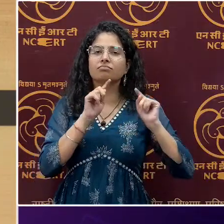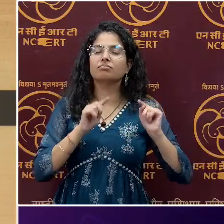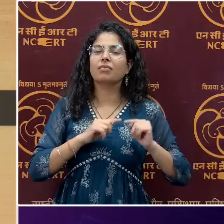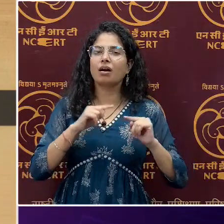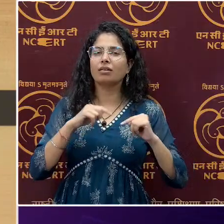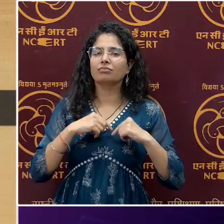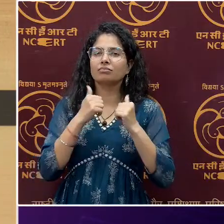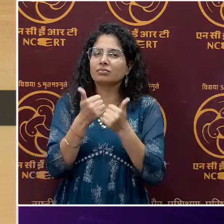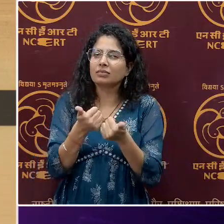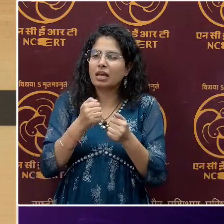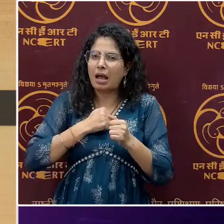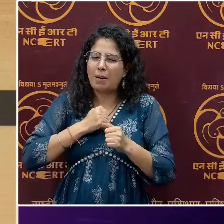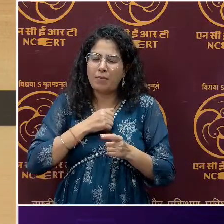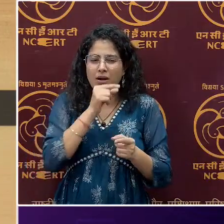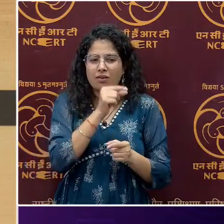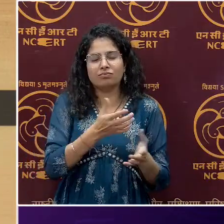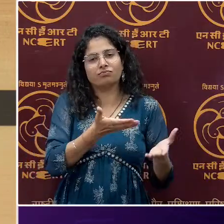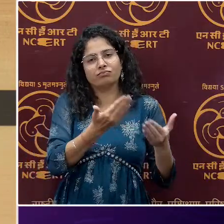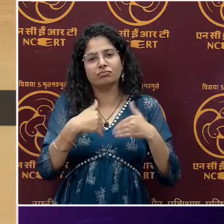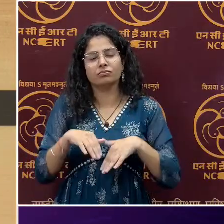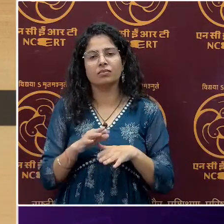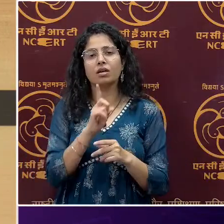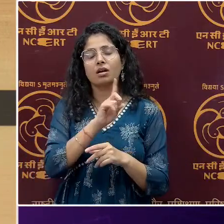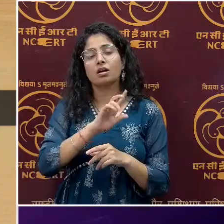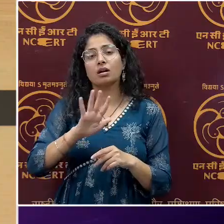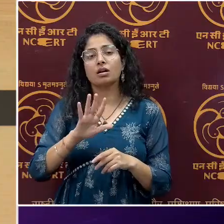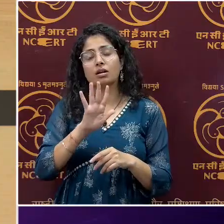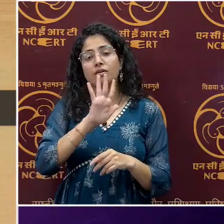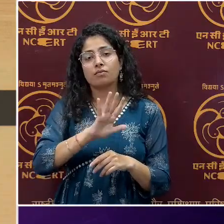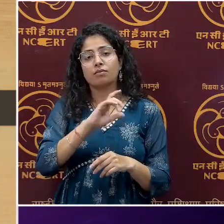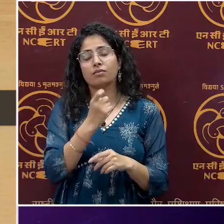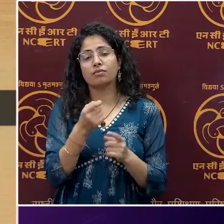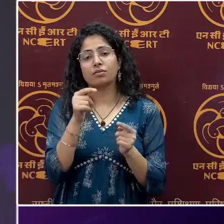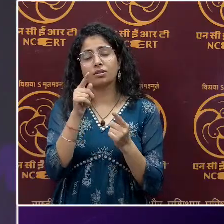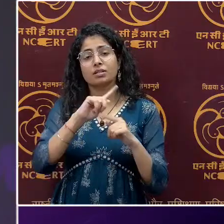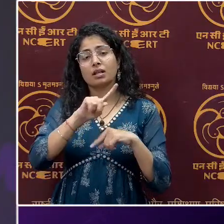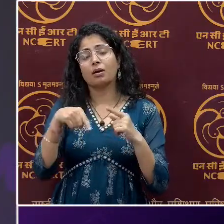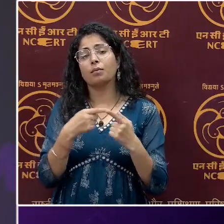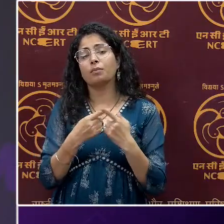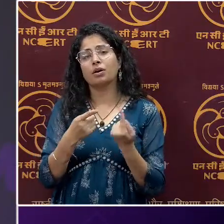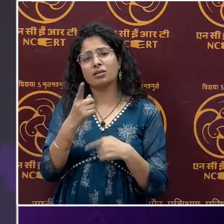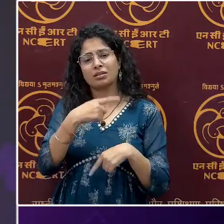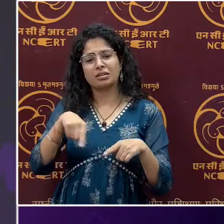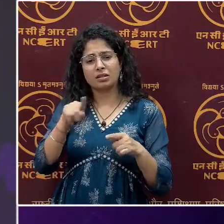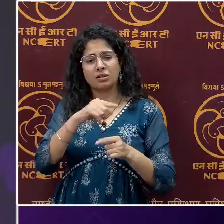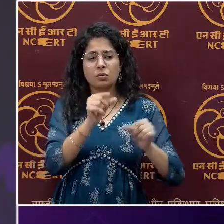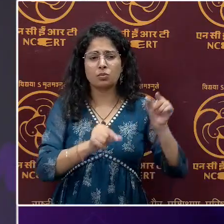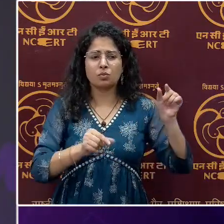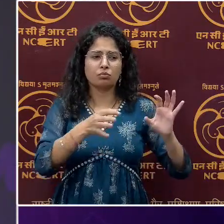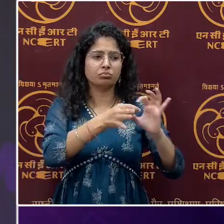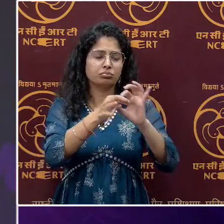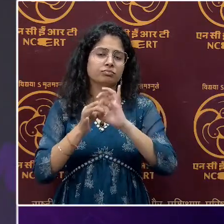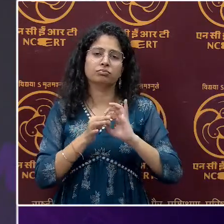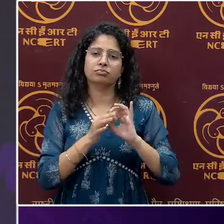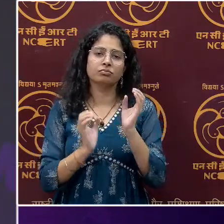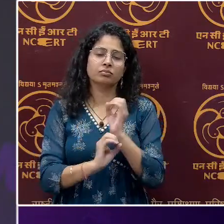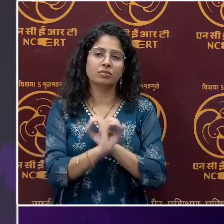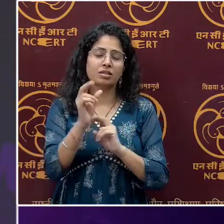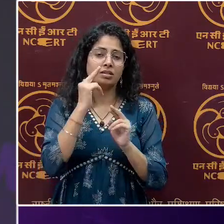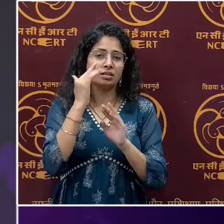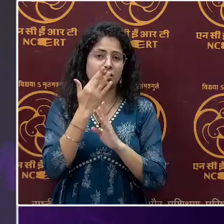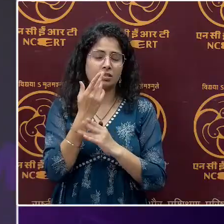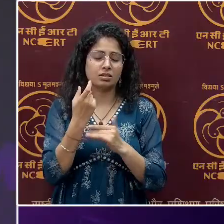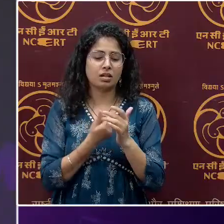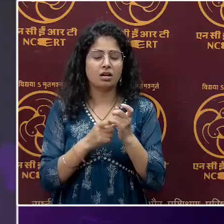can take them back. Actually in 1857, because it's also called Sepoy Mutiny, not everybody was united at that time, so that's why that